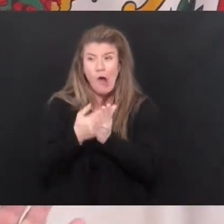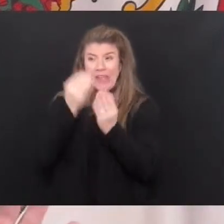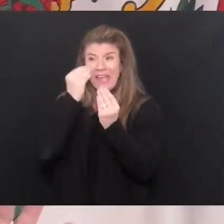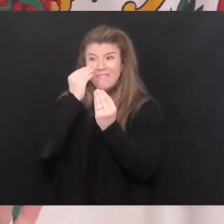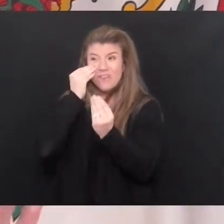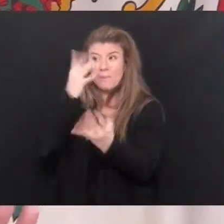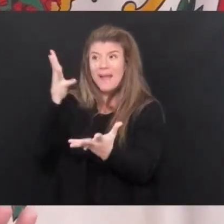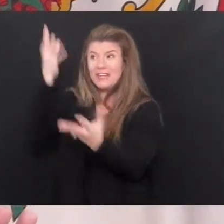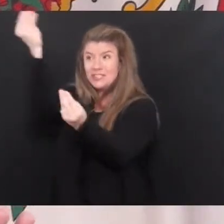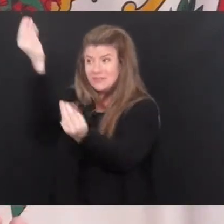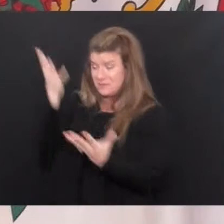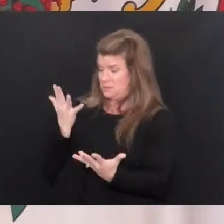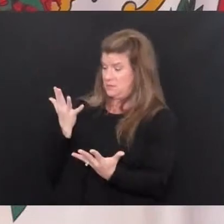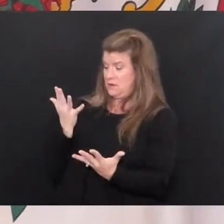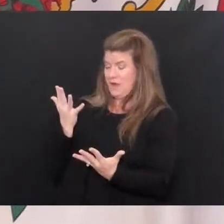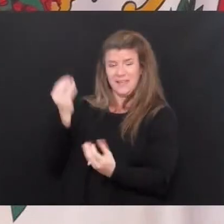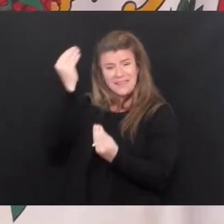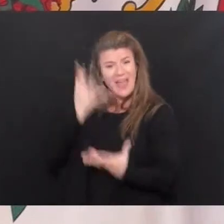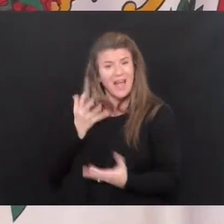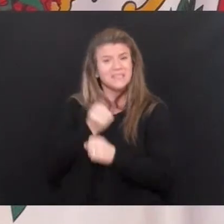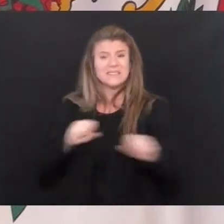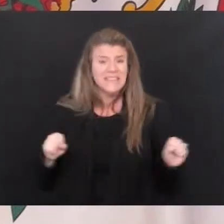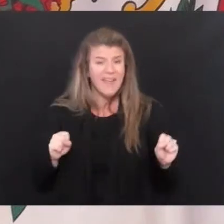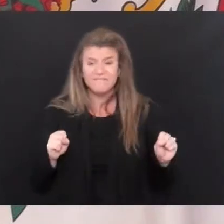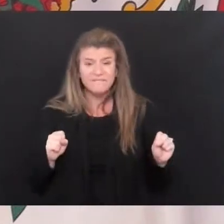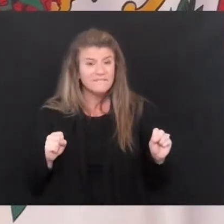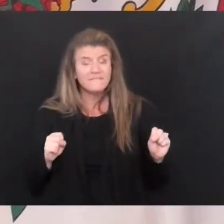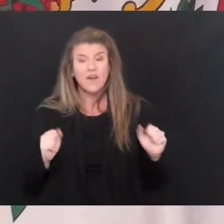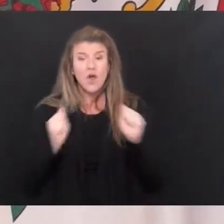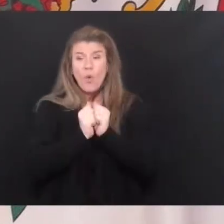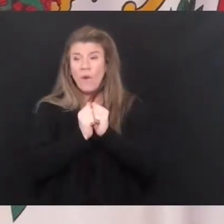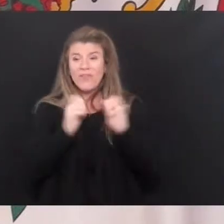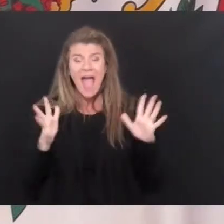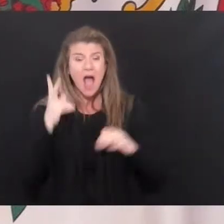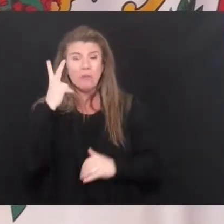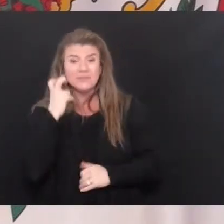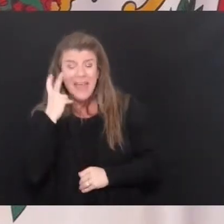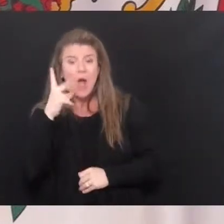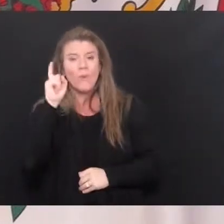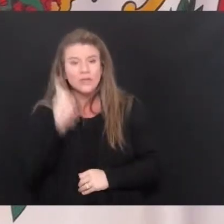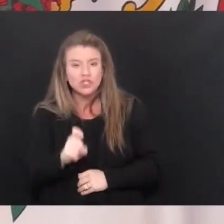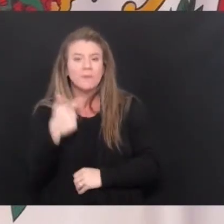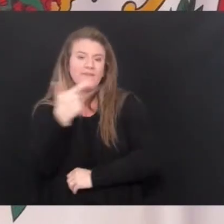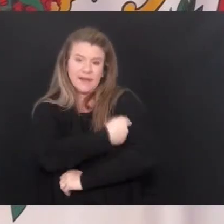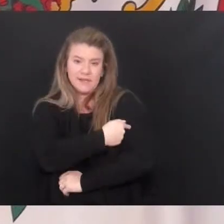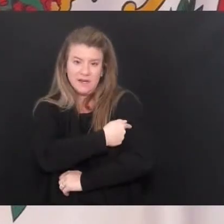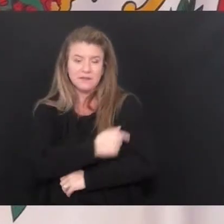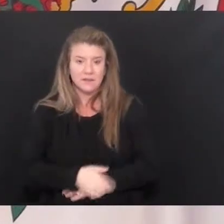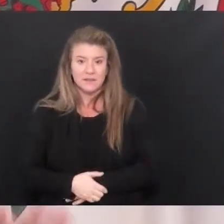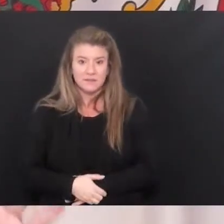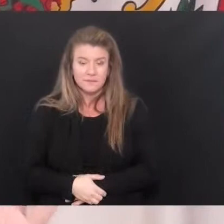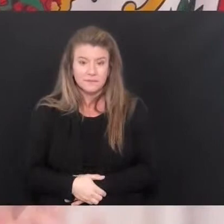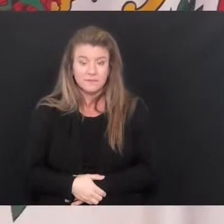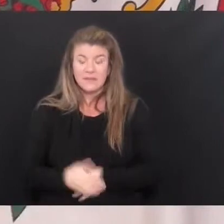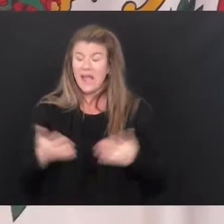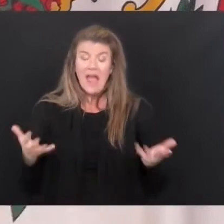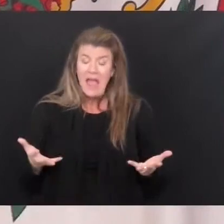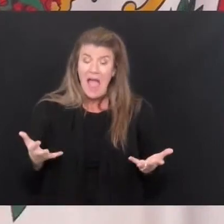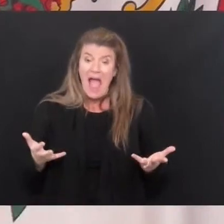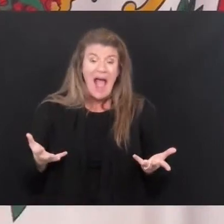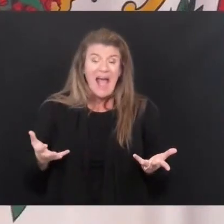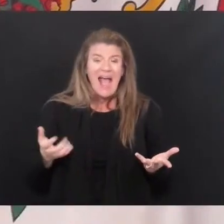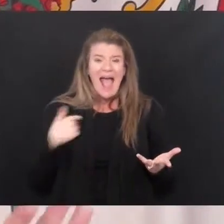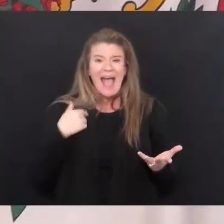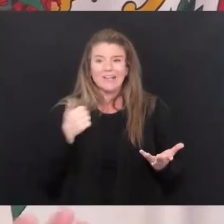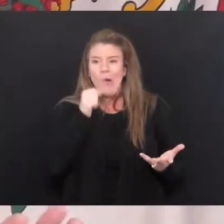world tells us how safe it is, and absolutely without any question we should be vaccinated. I hate to say it this way,